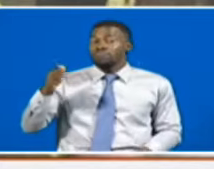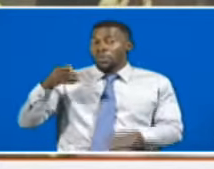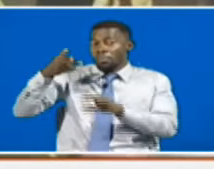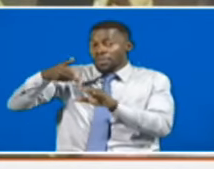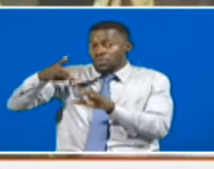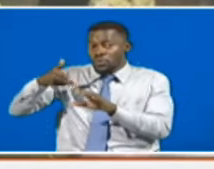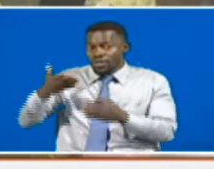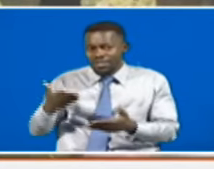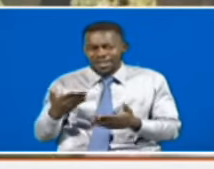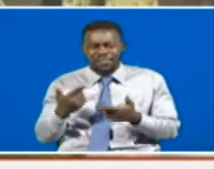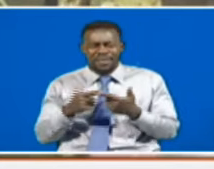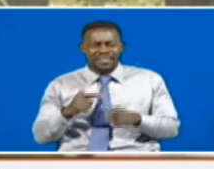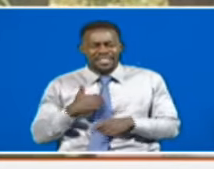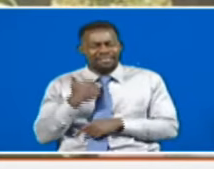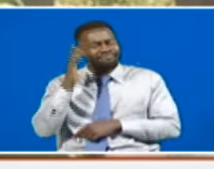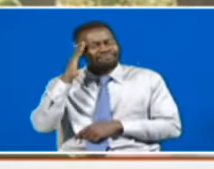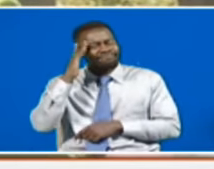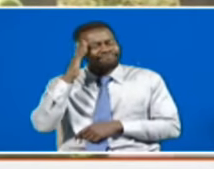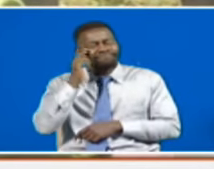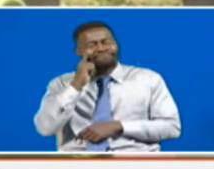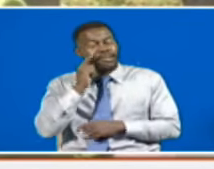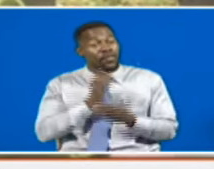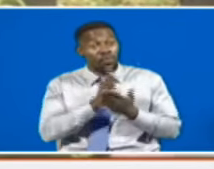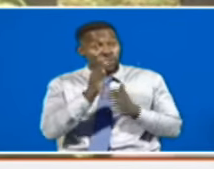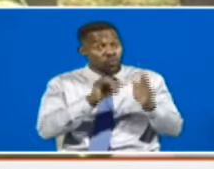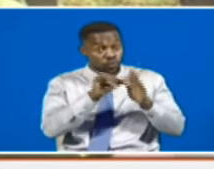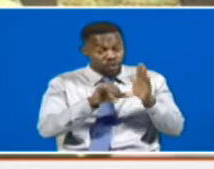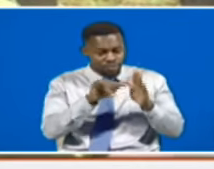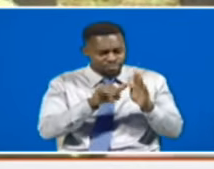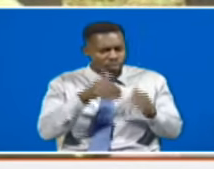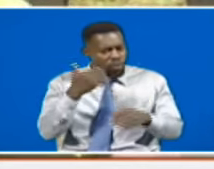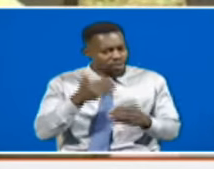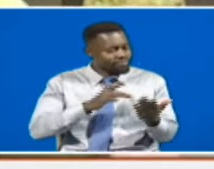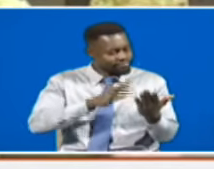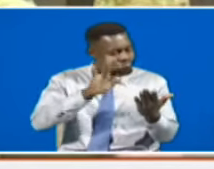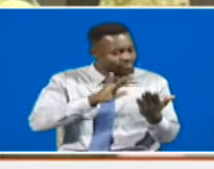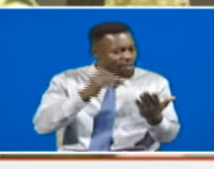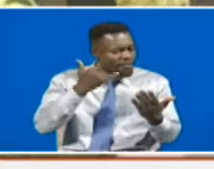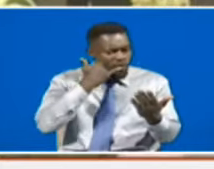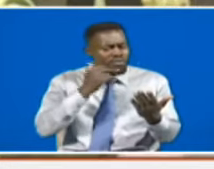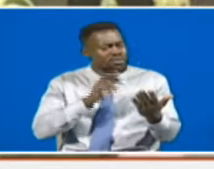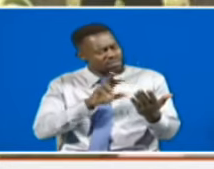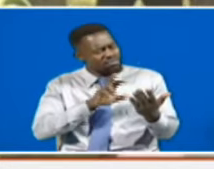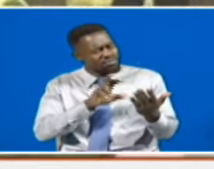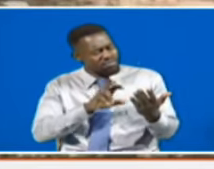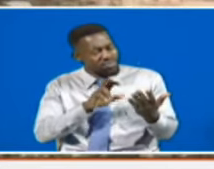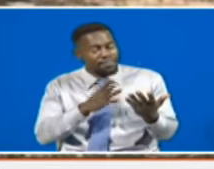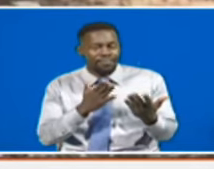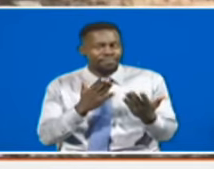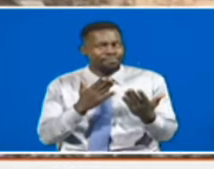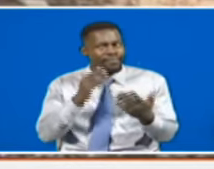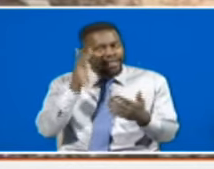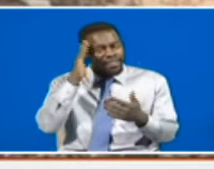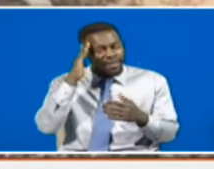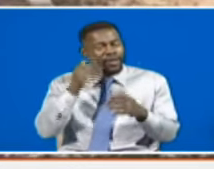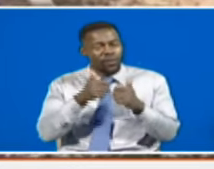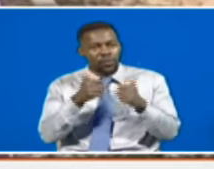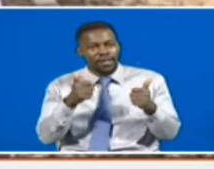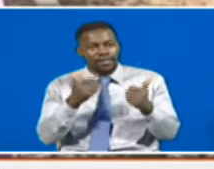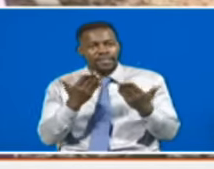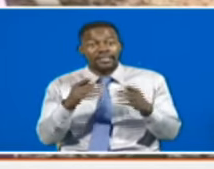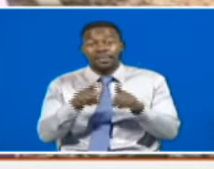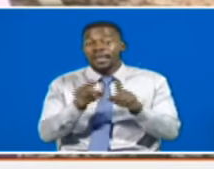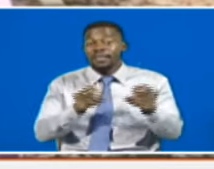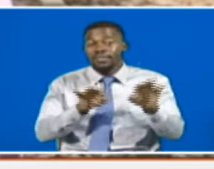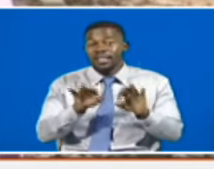nikaona idea kwa YouTube, nikafikiria naweza jaribu na nifanyishe kazi. He goes further to explain